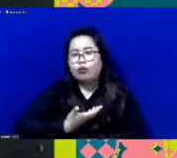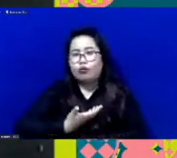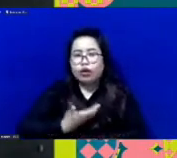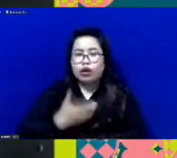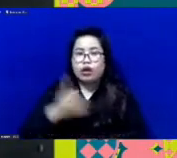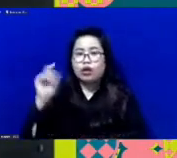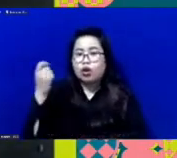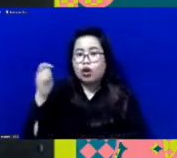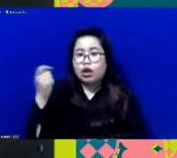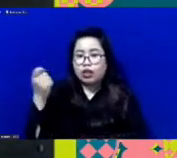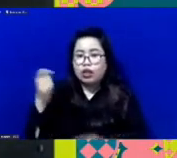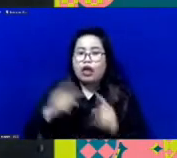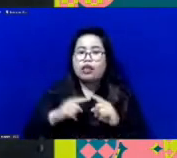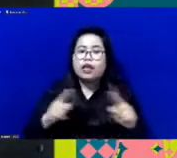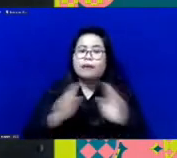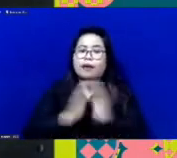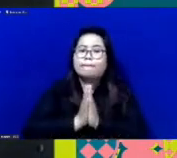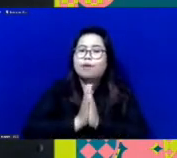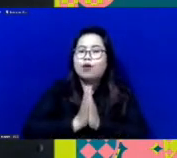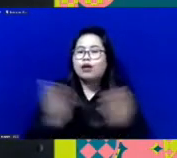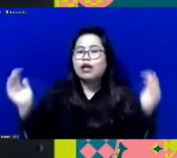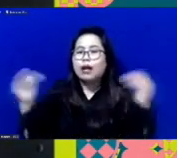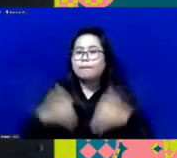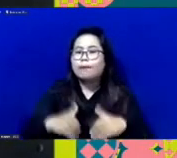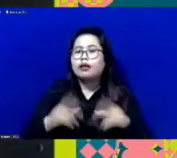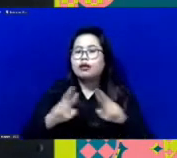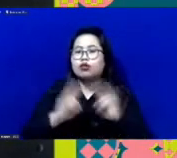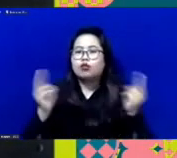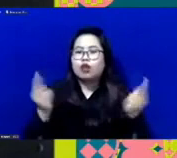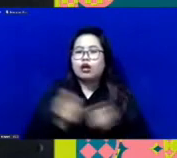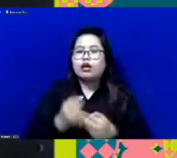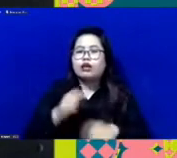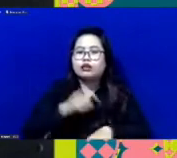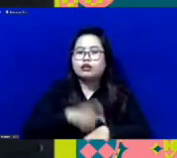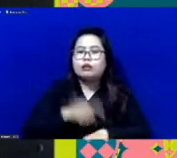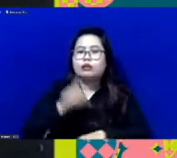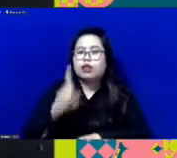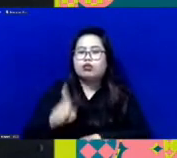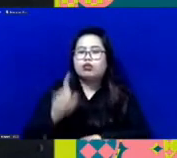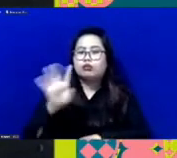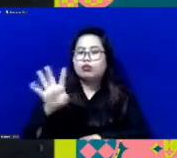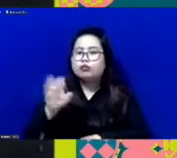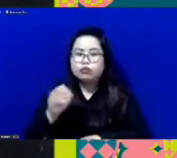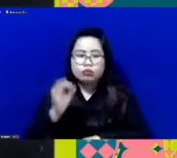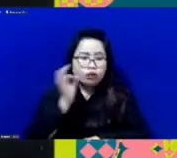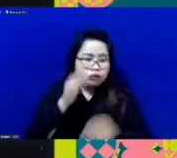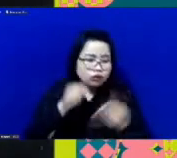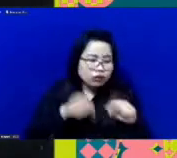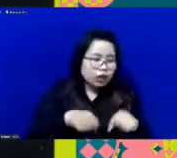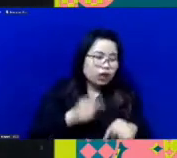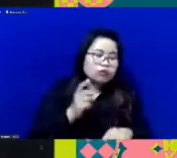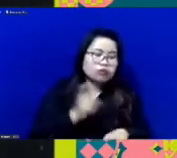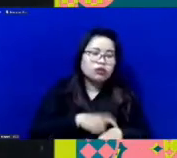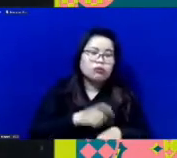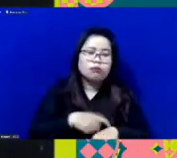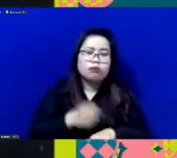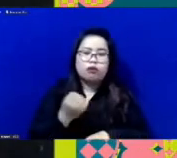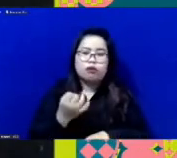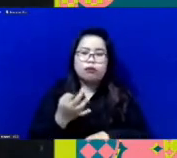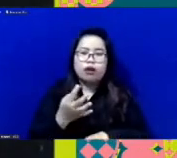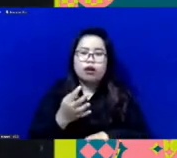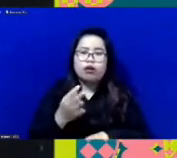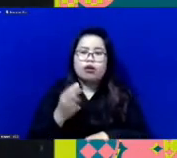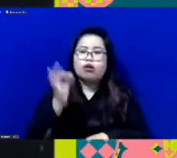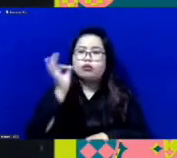area at 1:40 p.m. What time is it now? I lost track of time. Okay, 1:40 p.m. is good,